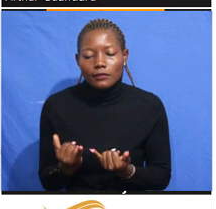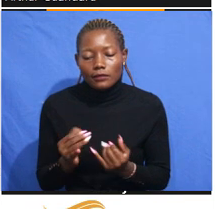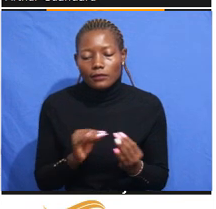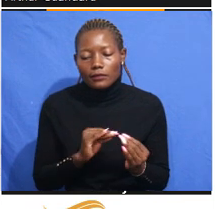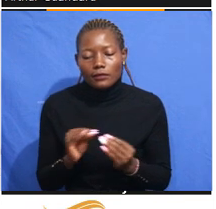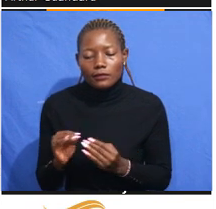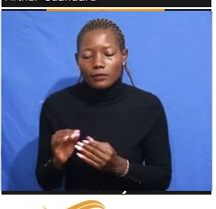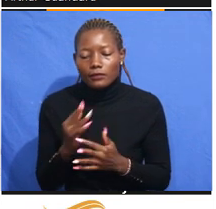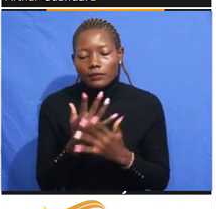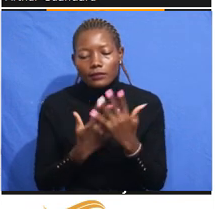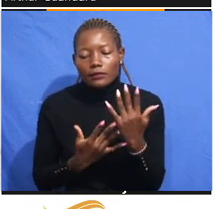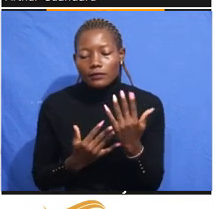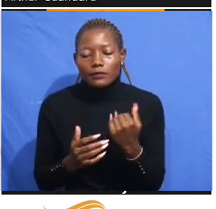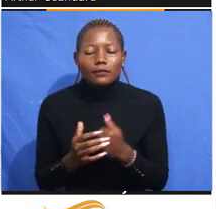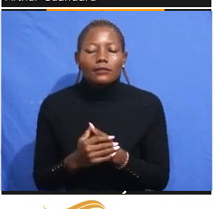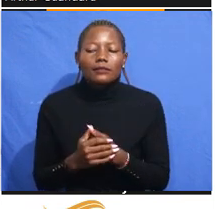blood.